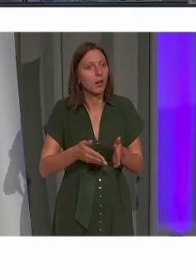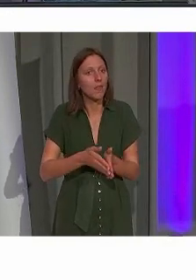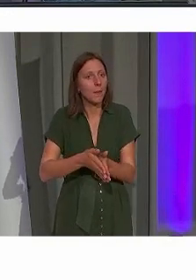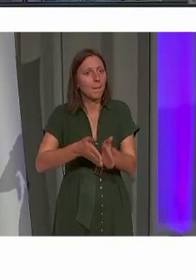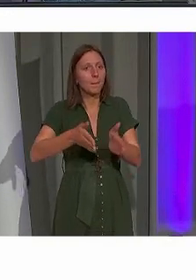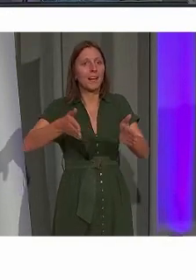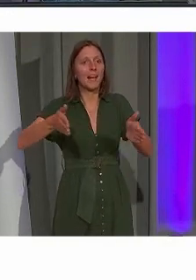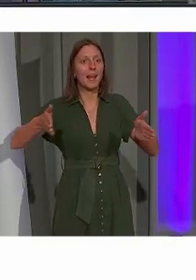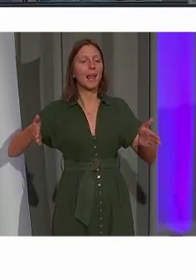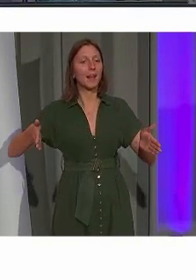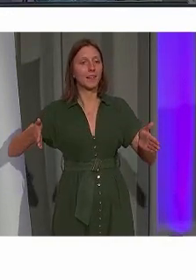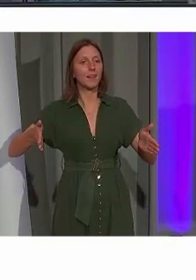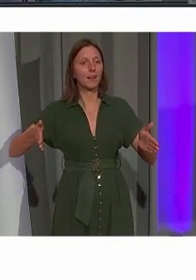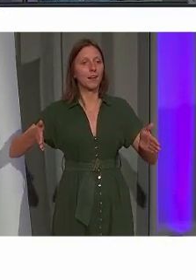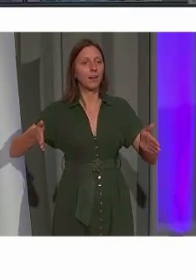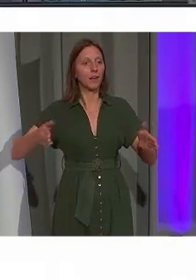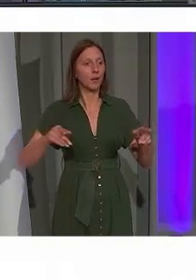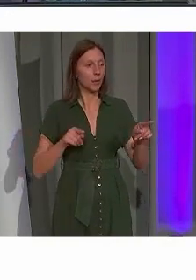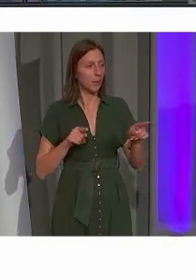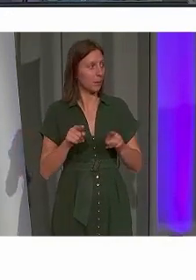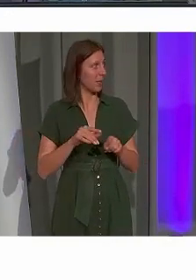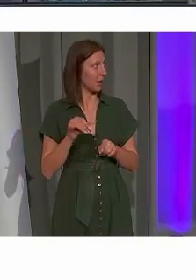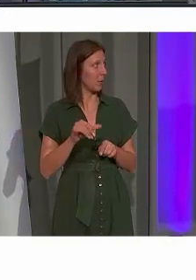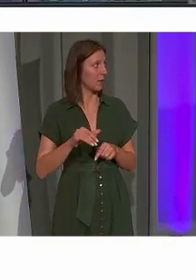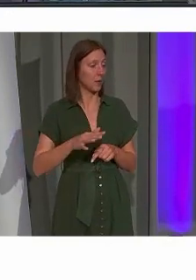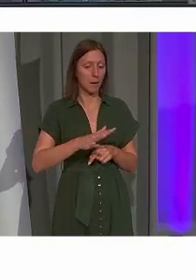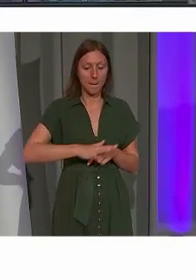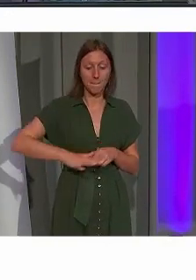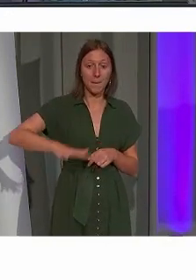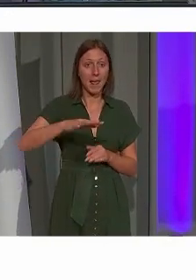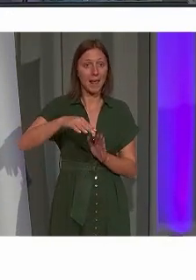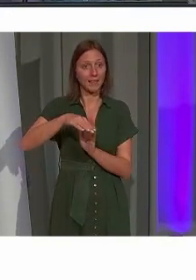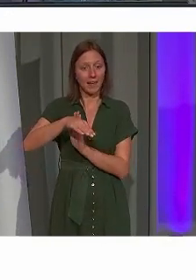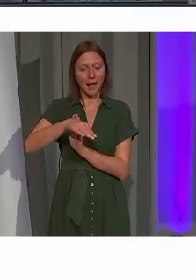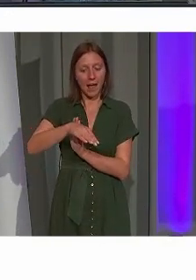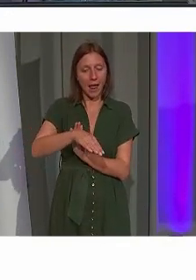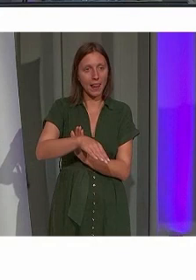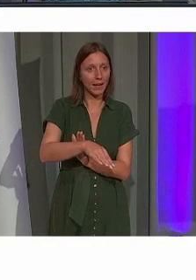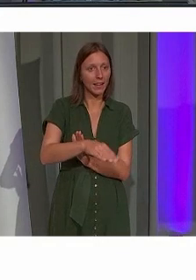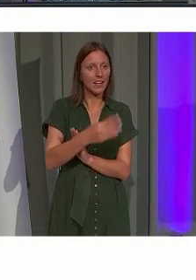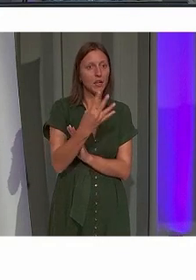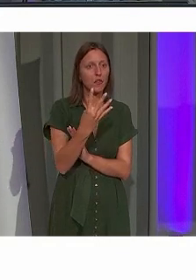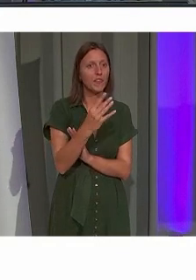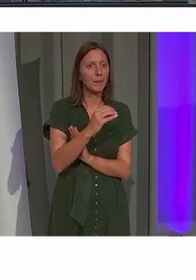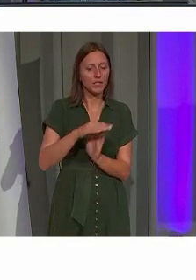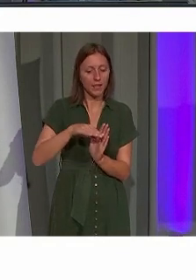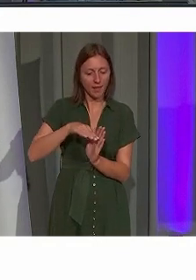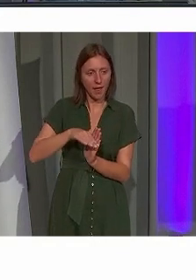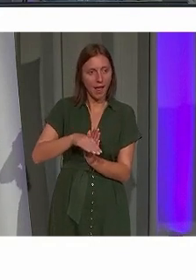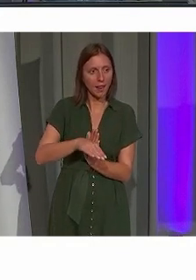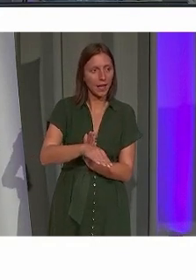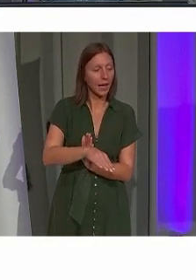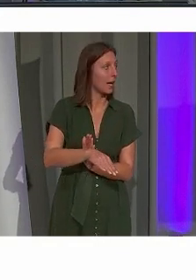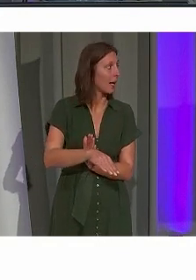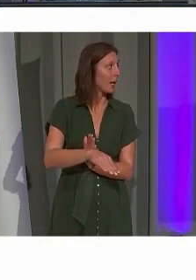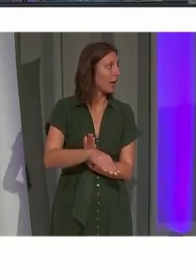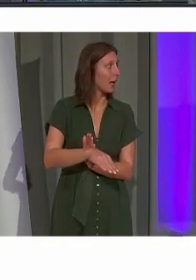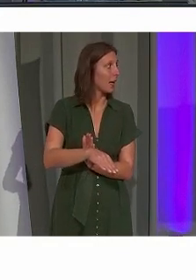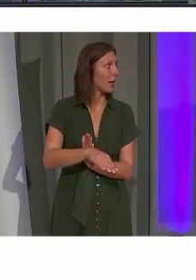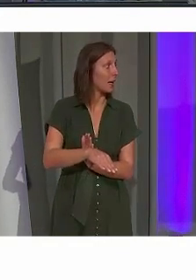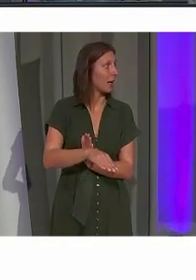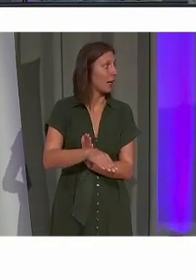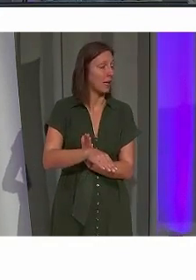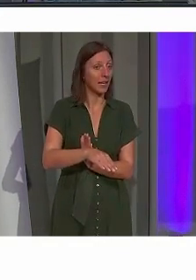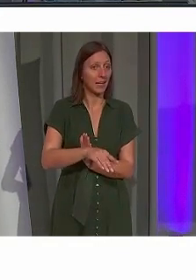make a wide passageway that you can put the square 4% in